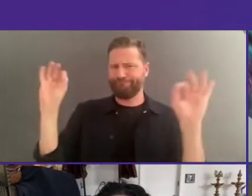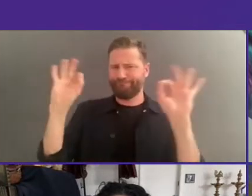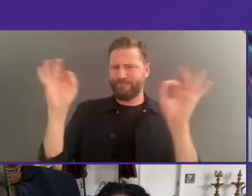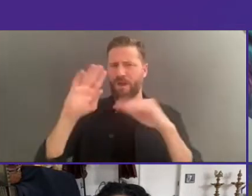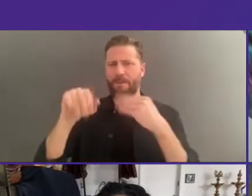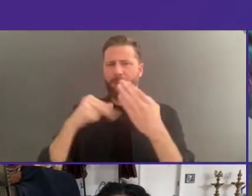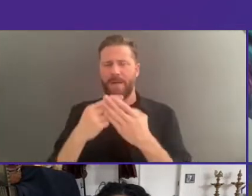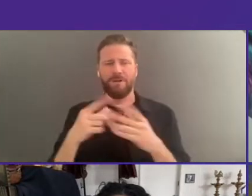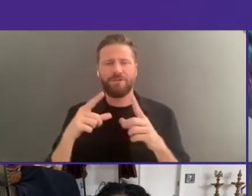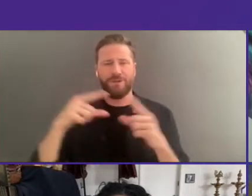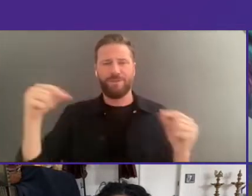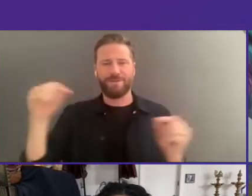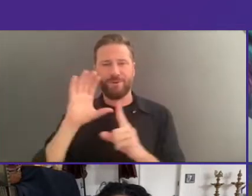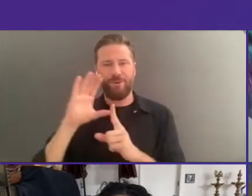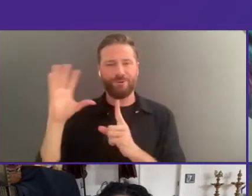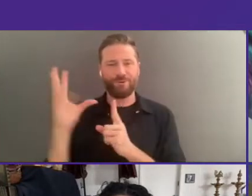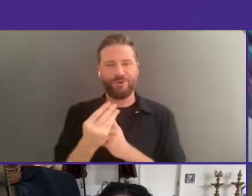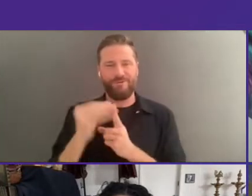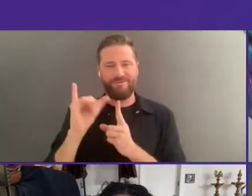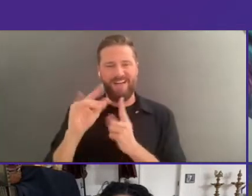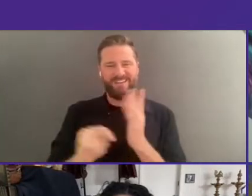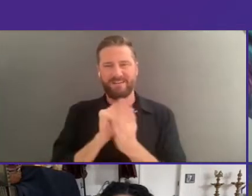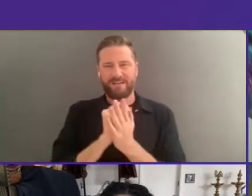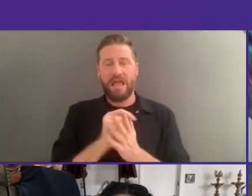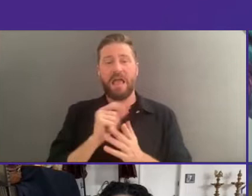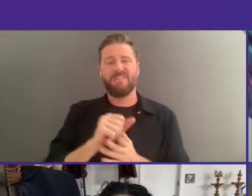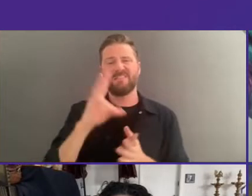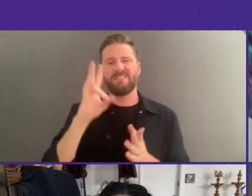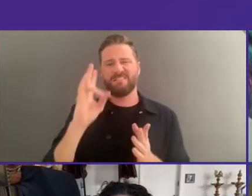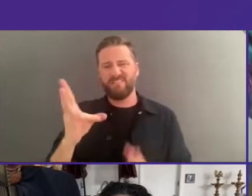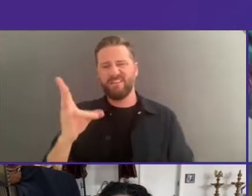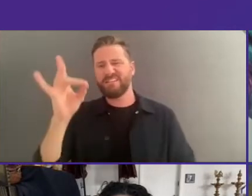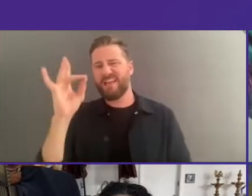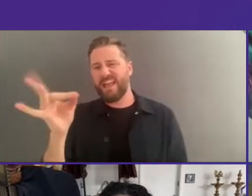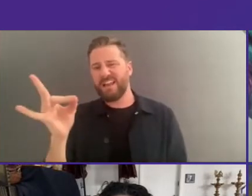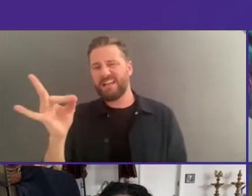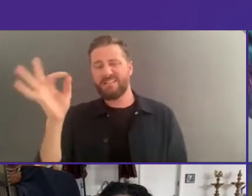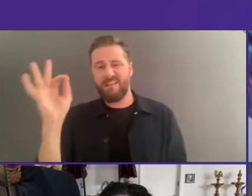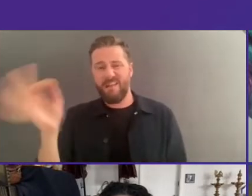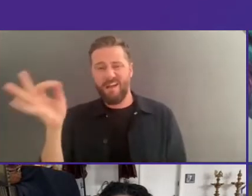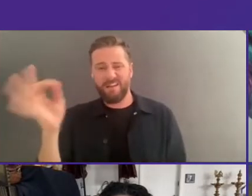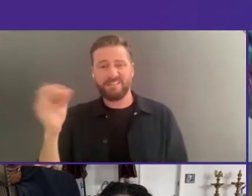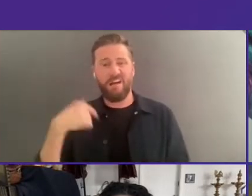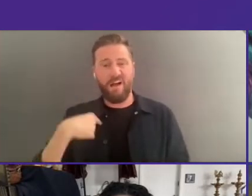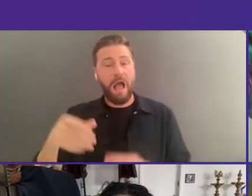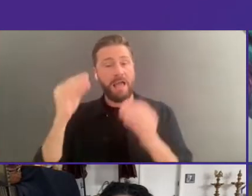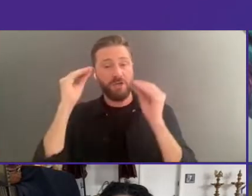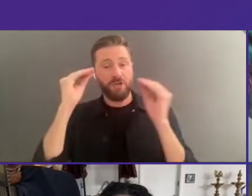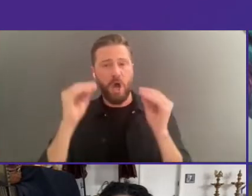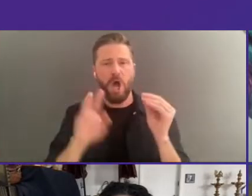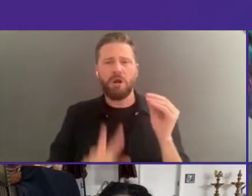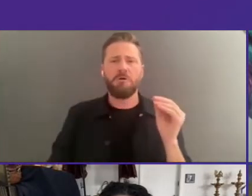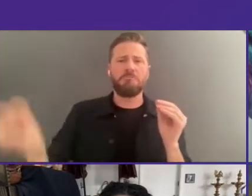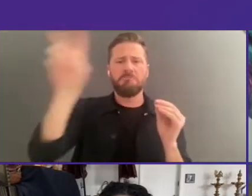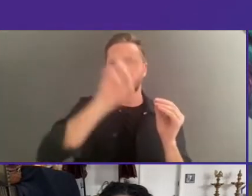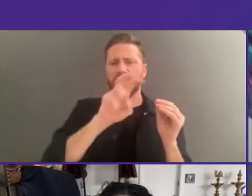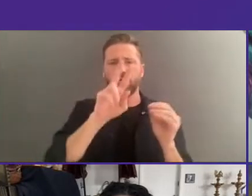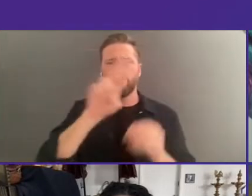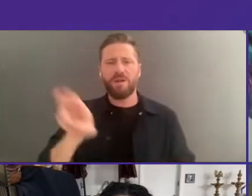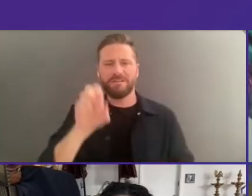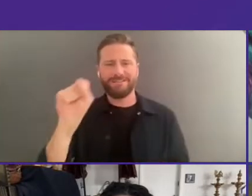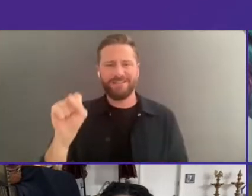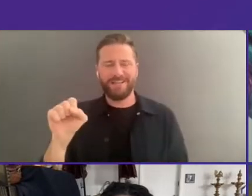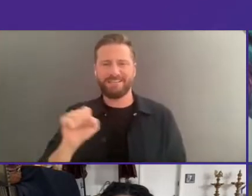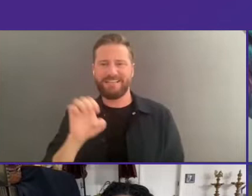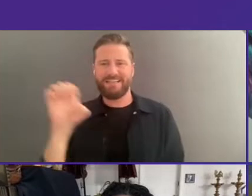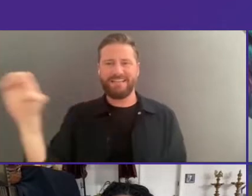Japanese culture. And then 70s, 80s, 90s, I toured around the States, up and down, east, west,